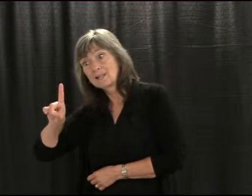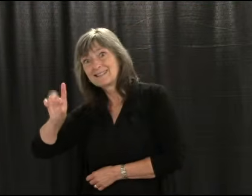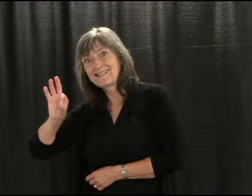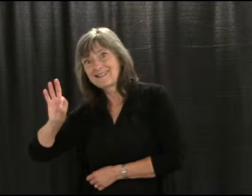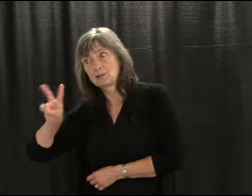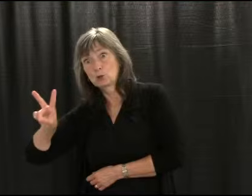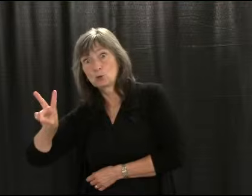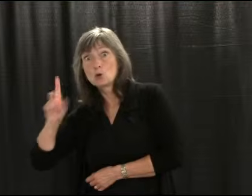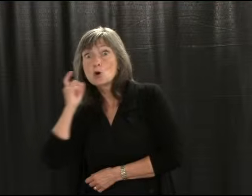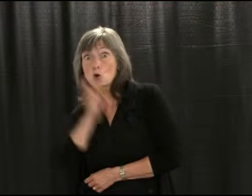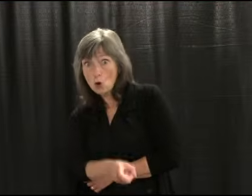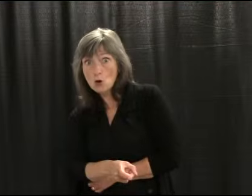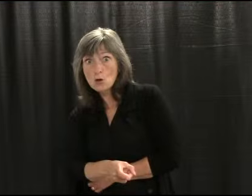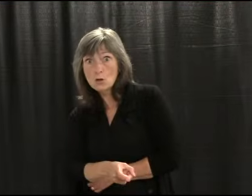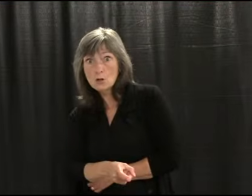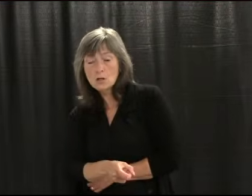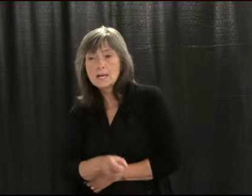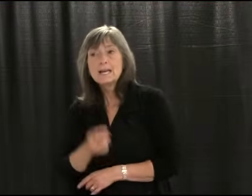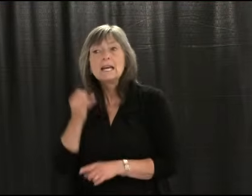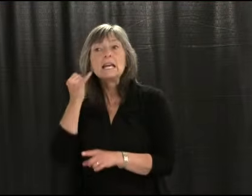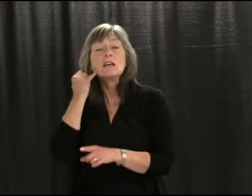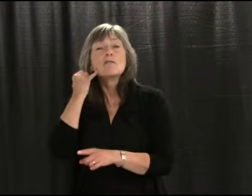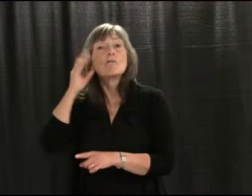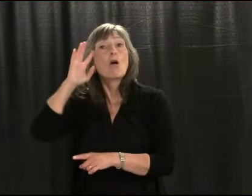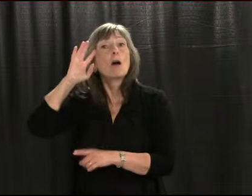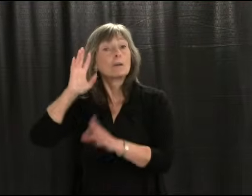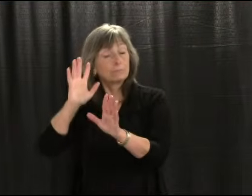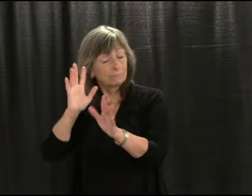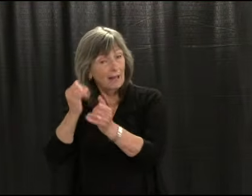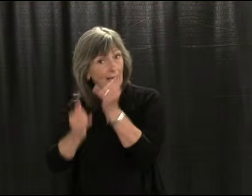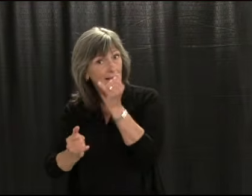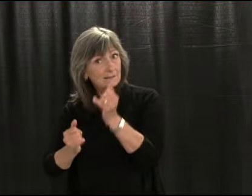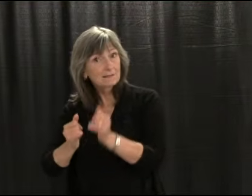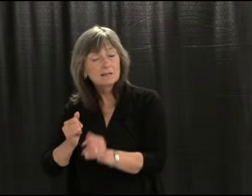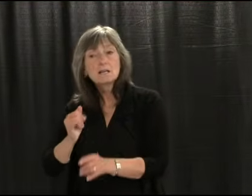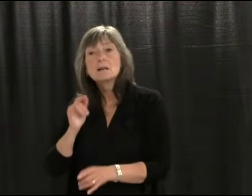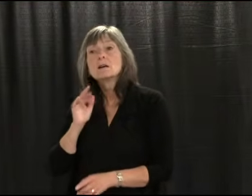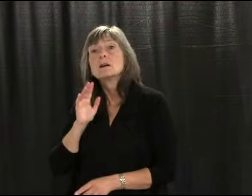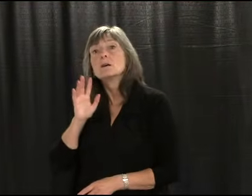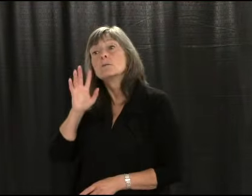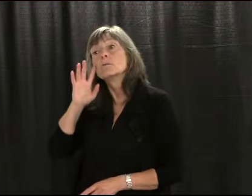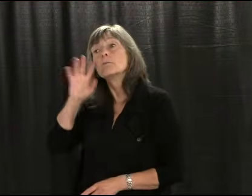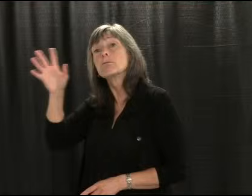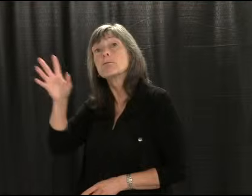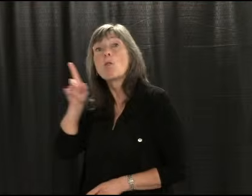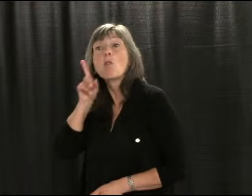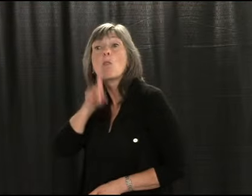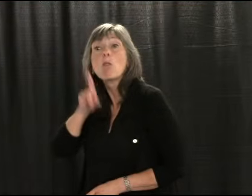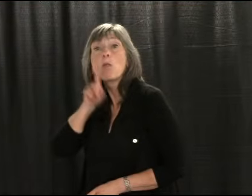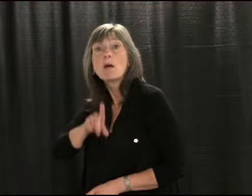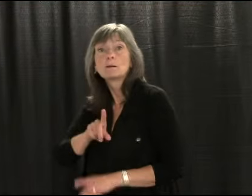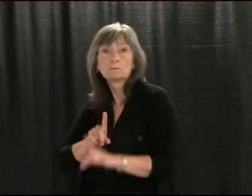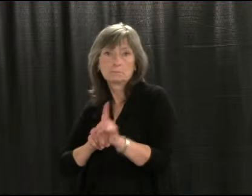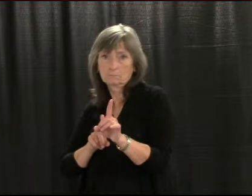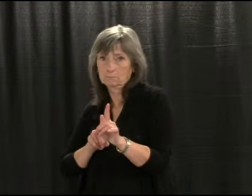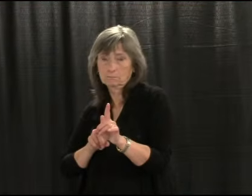729-2192. False information, I'll close with fuels fear. Please ensure, again, that you are not feeding